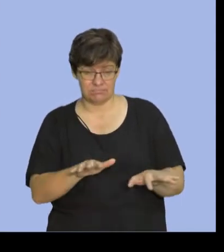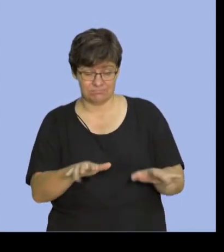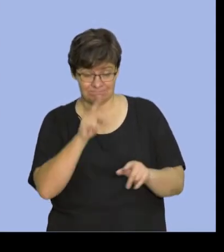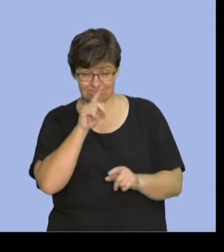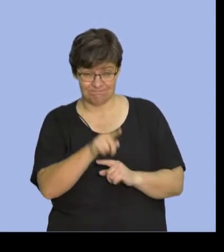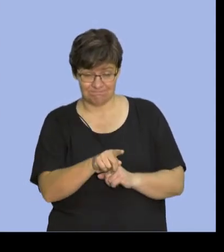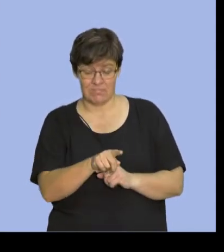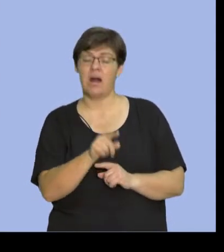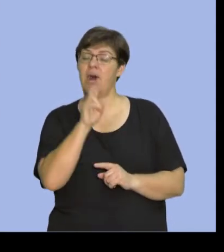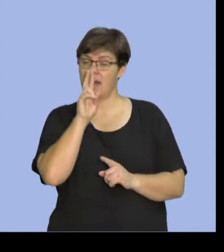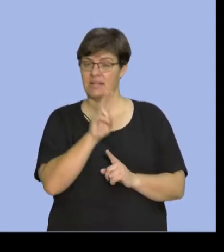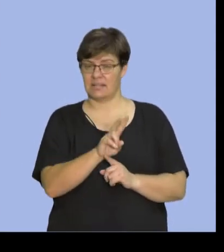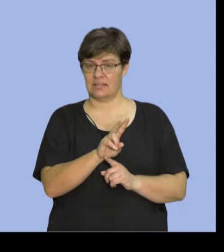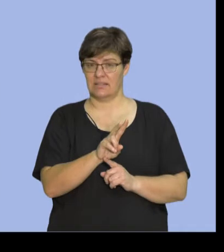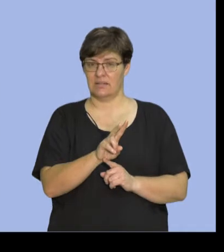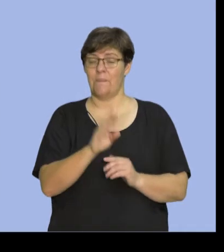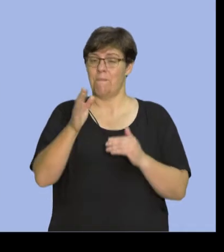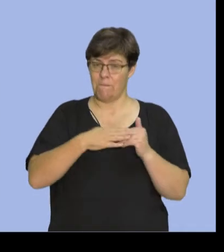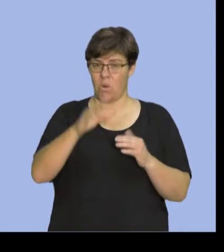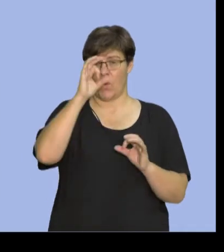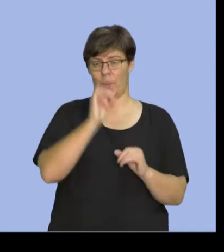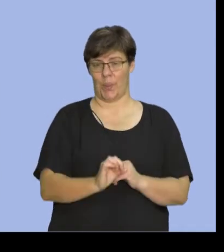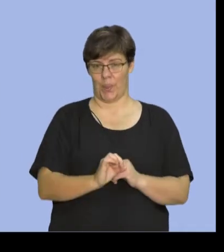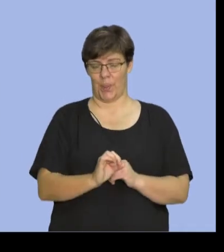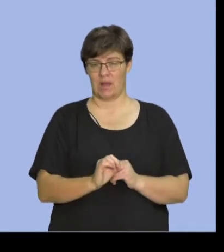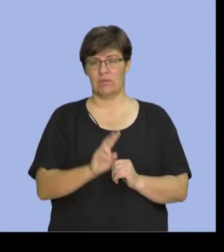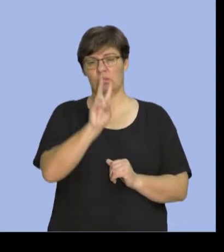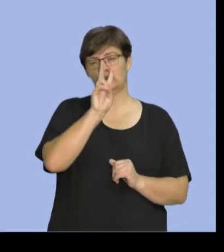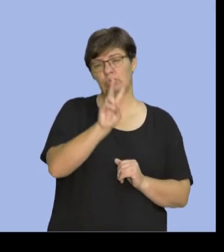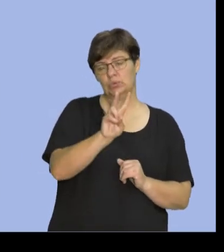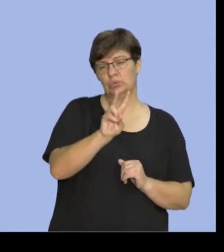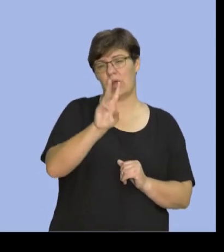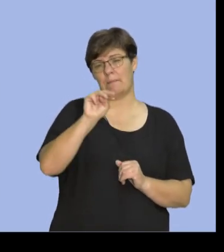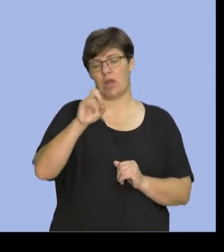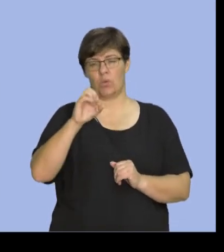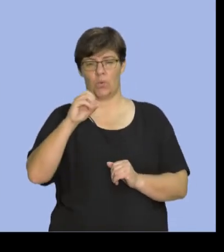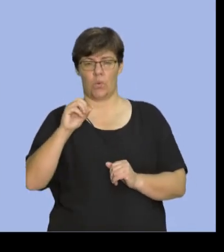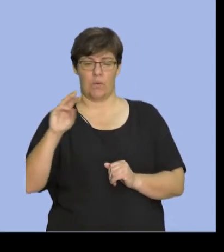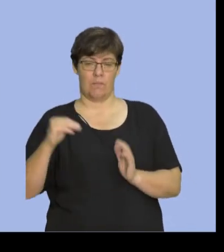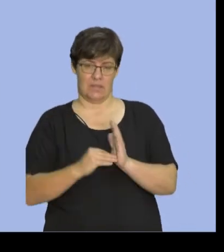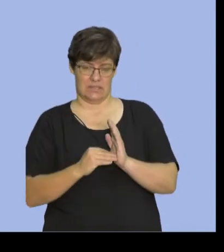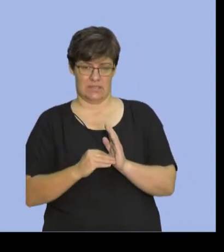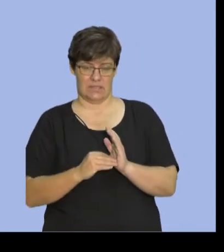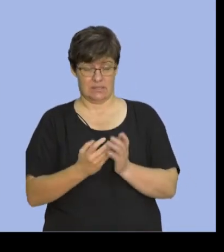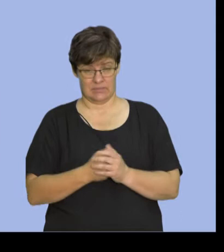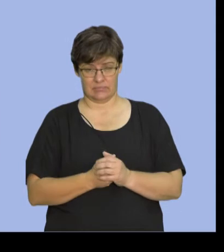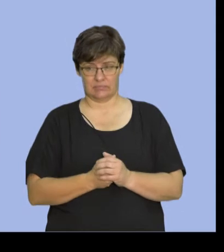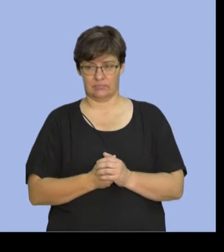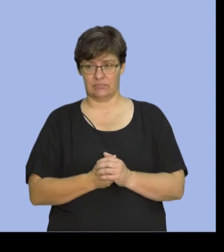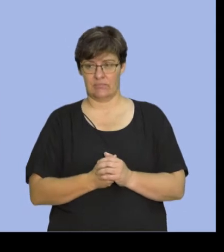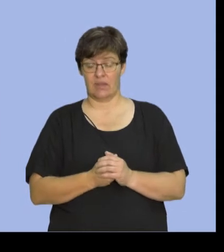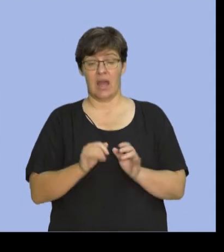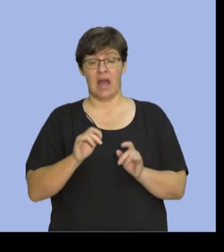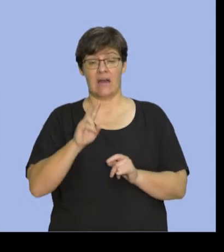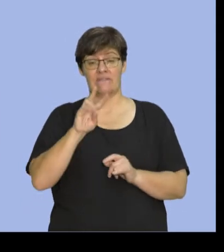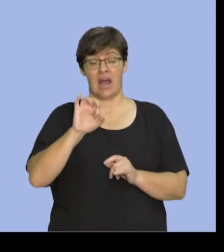now even smaller, and that's between 2 micrometers in length or width. Viruses